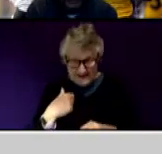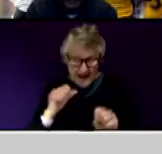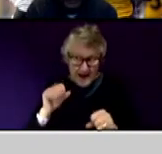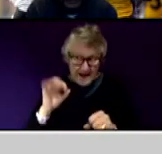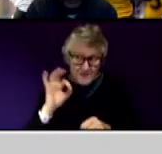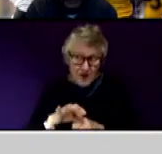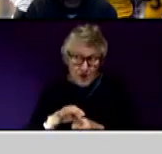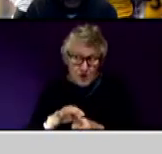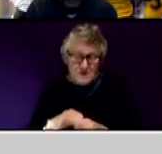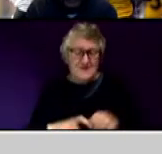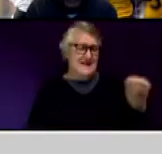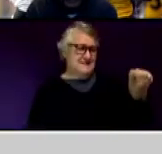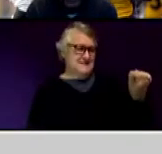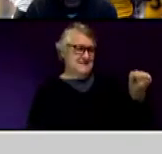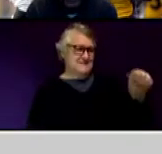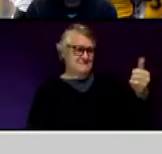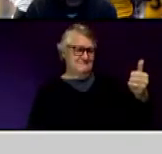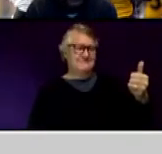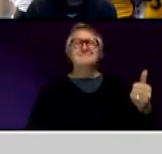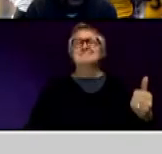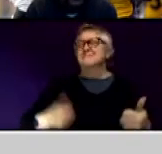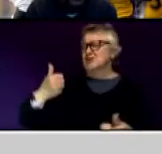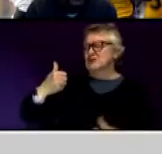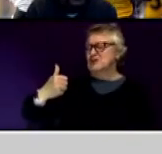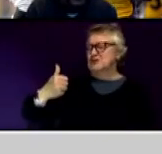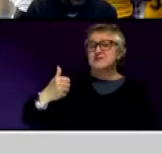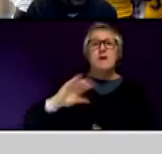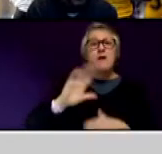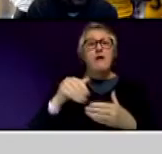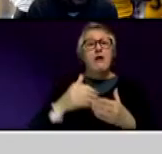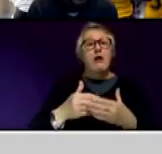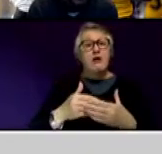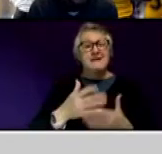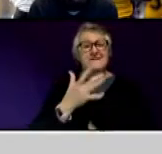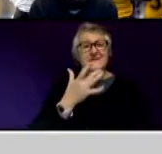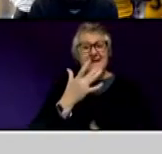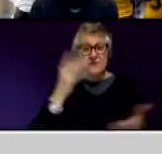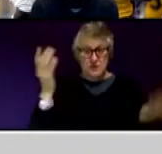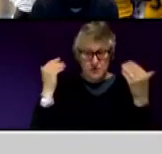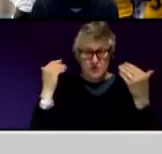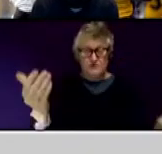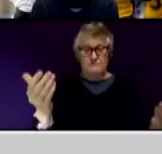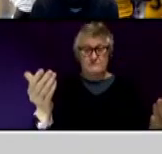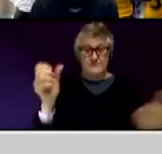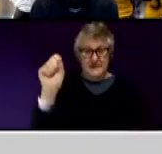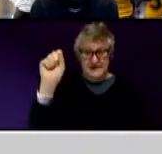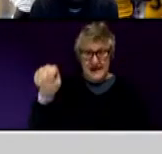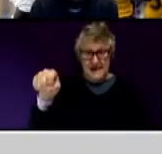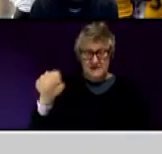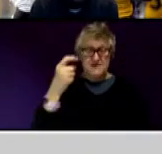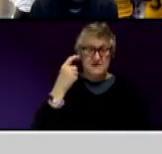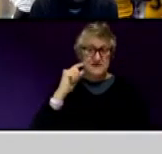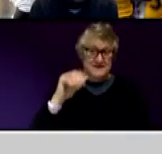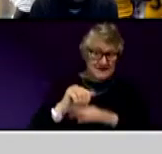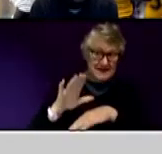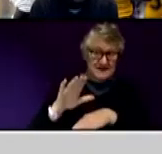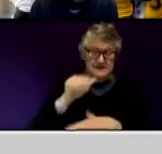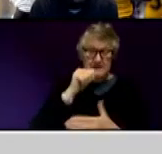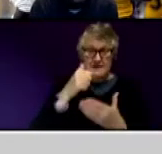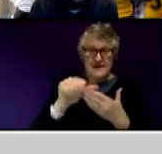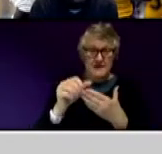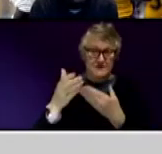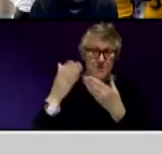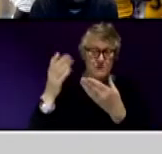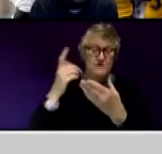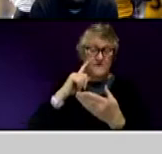that. Good. So all those in favor of sending this letter forward for official recommendation, please signify